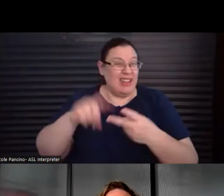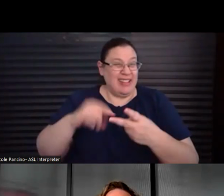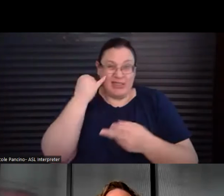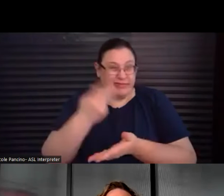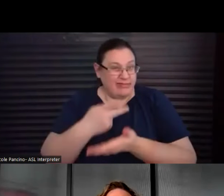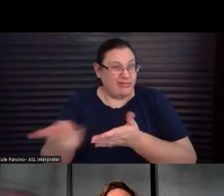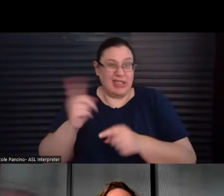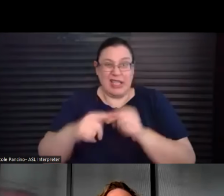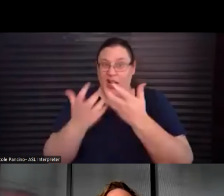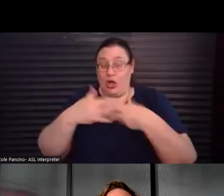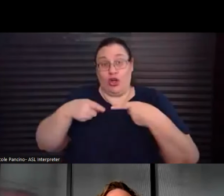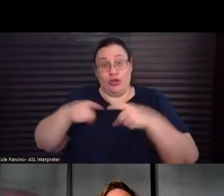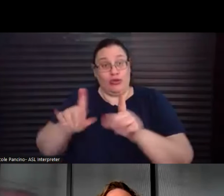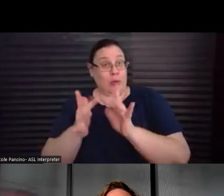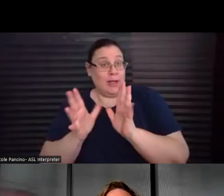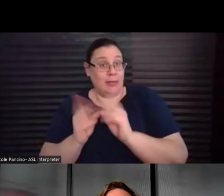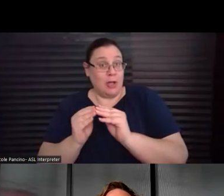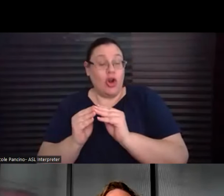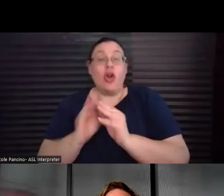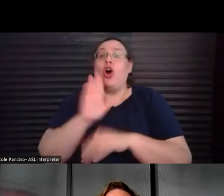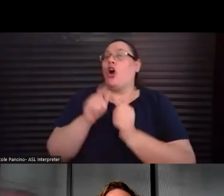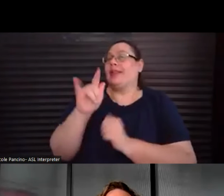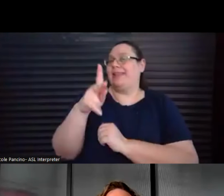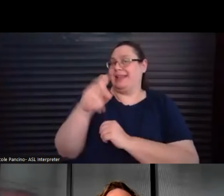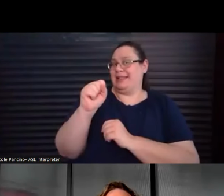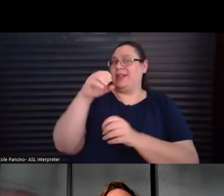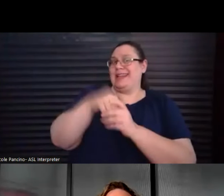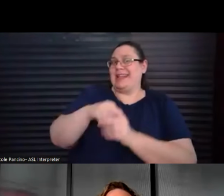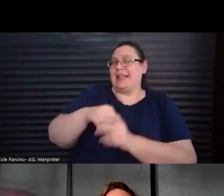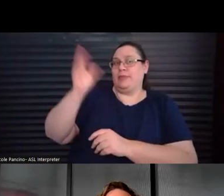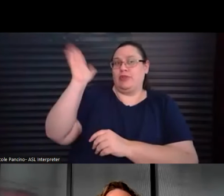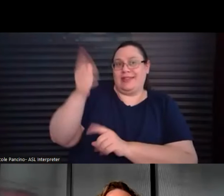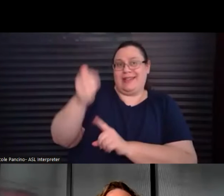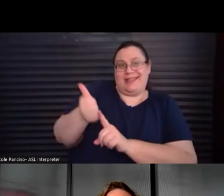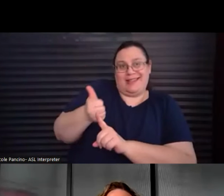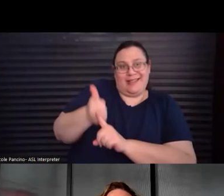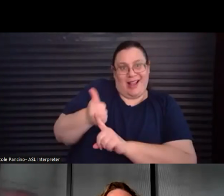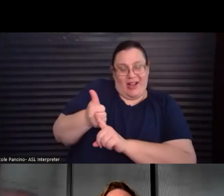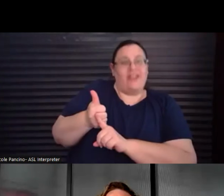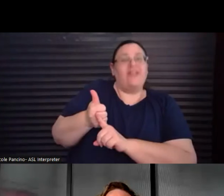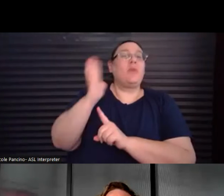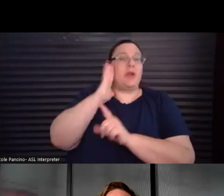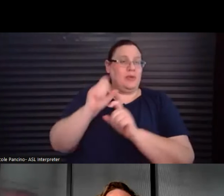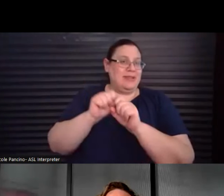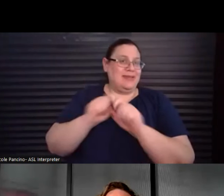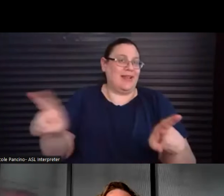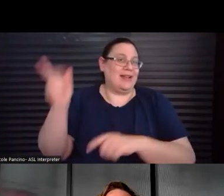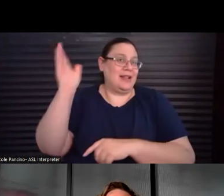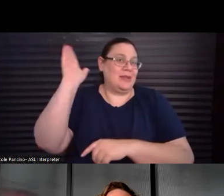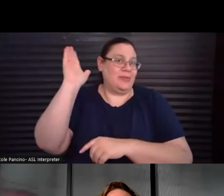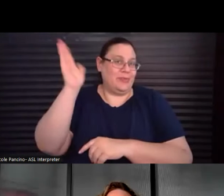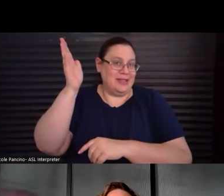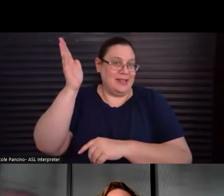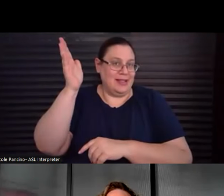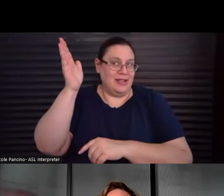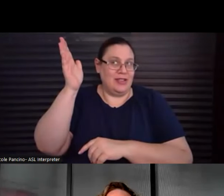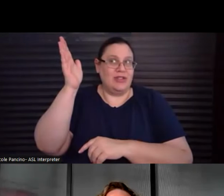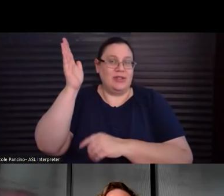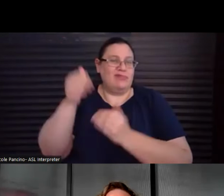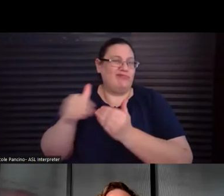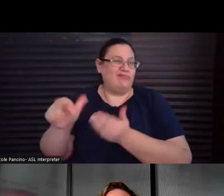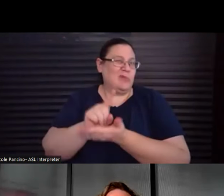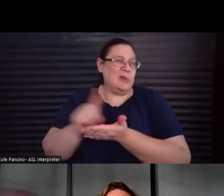the webinar, all of the links are in the presentation that you will be getting in that in the next week and a